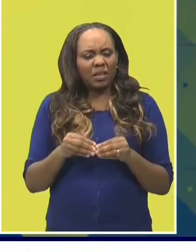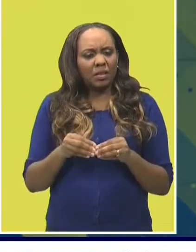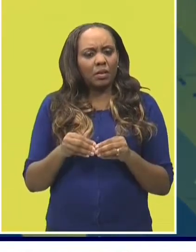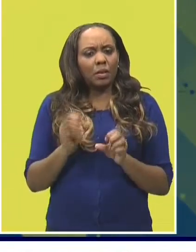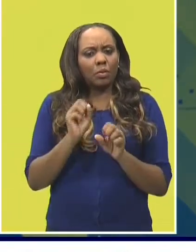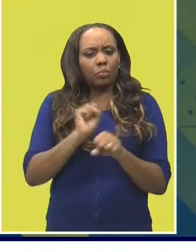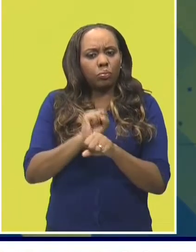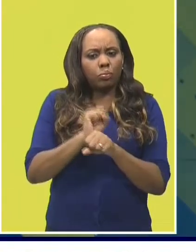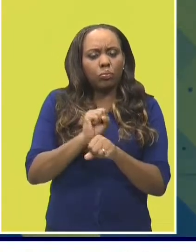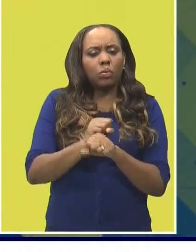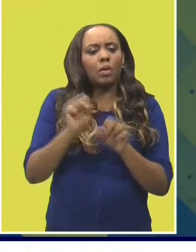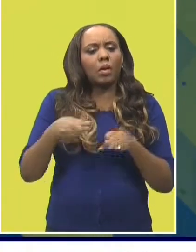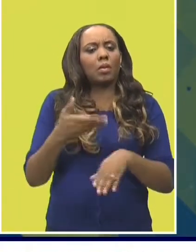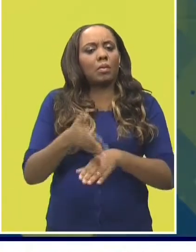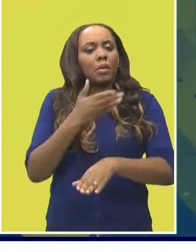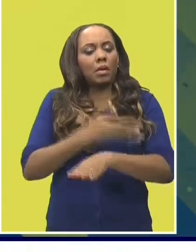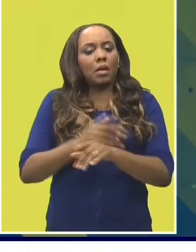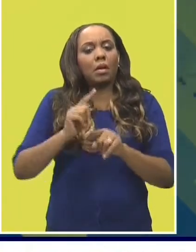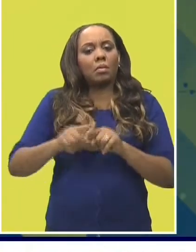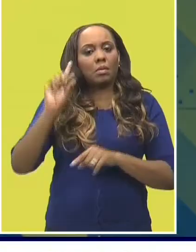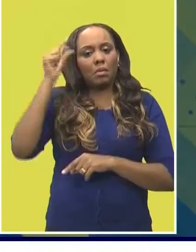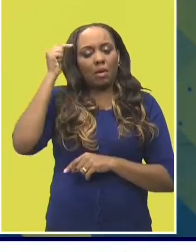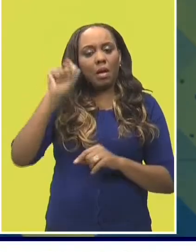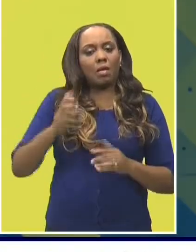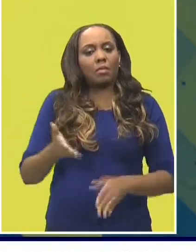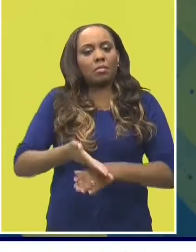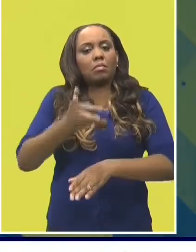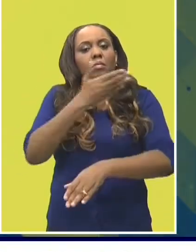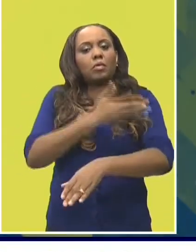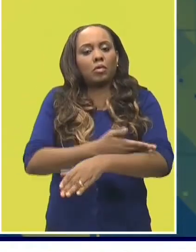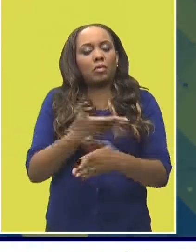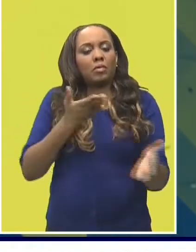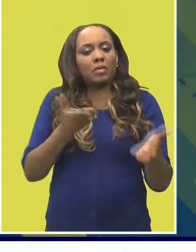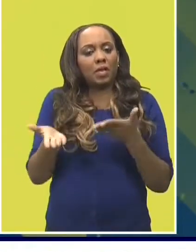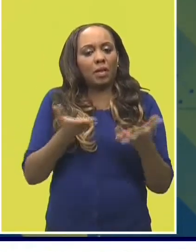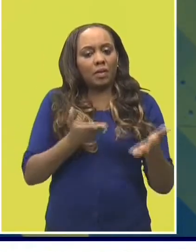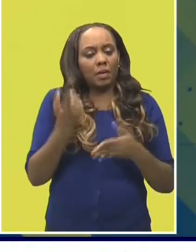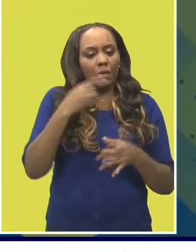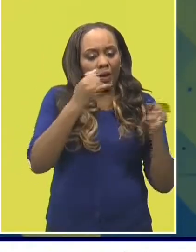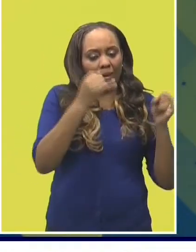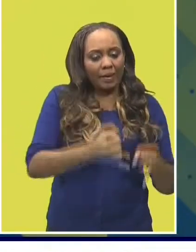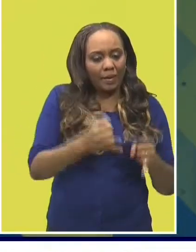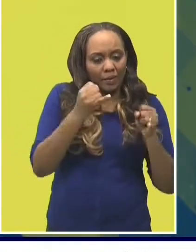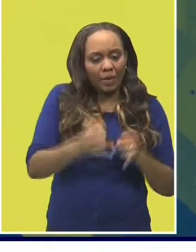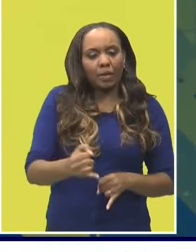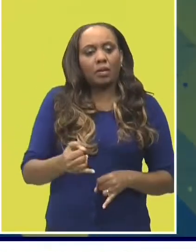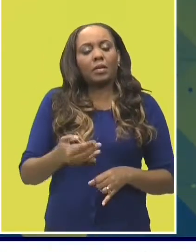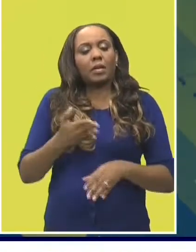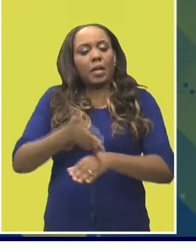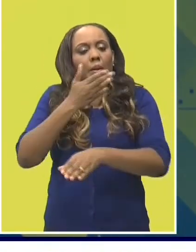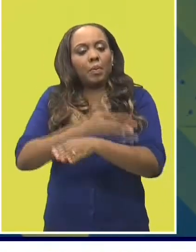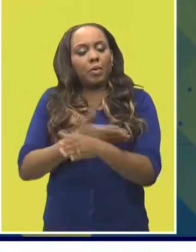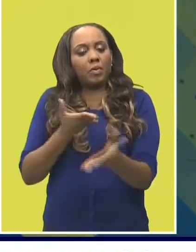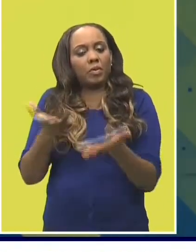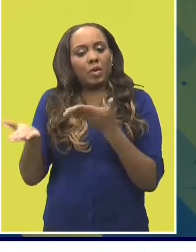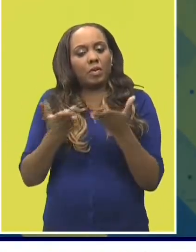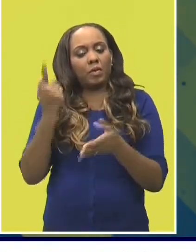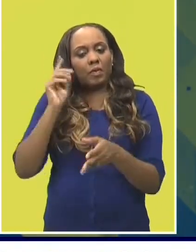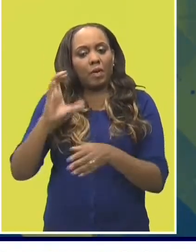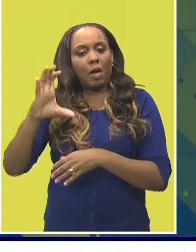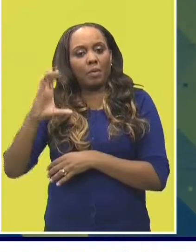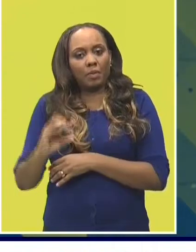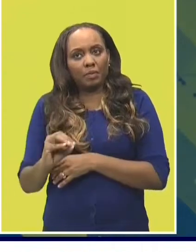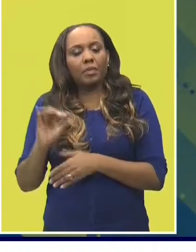if government improves its delivery of services to individuals and businesses. That's why the IDB has been endorsing the rollout